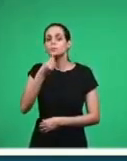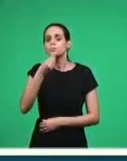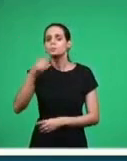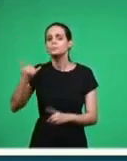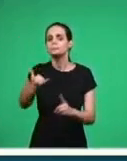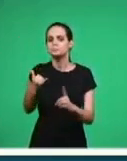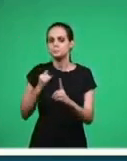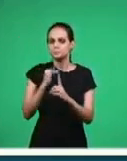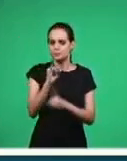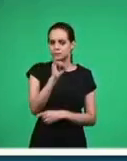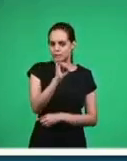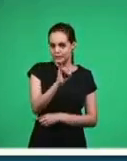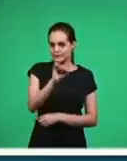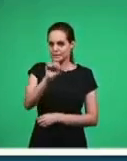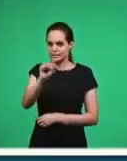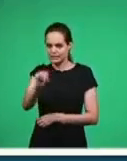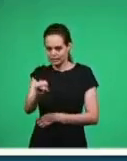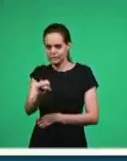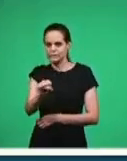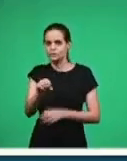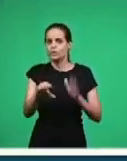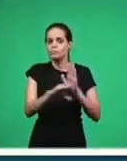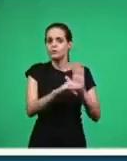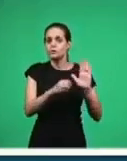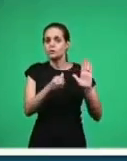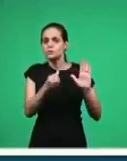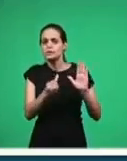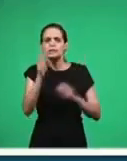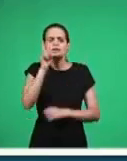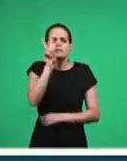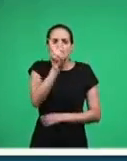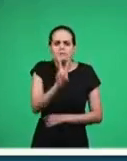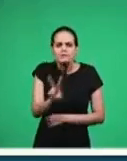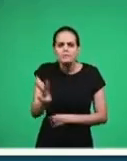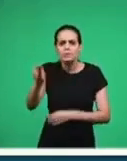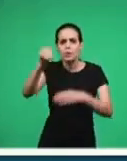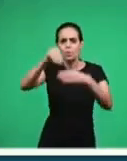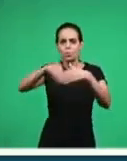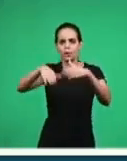and identify the two or three that